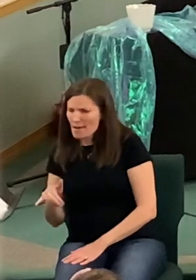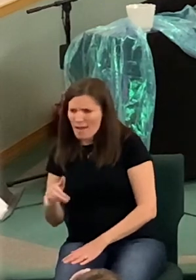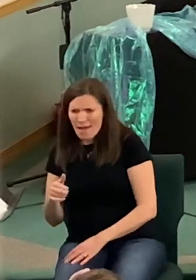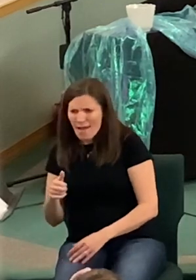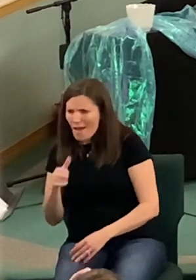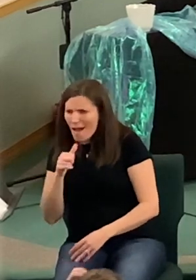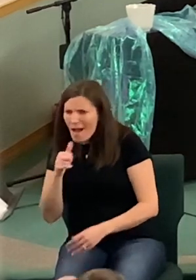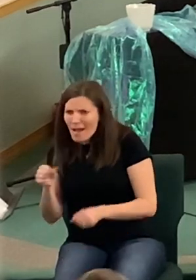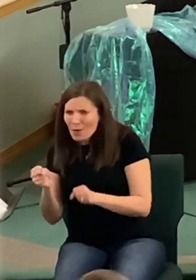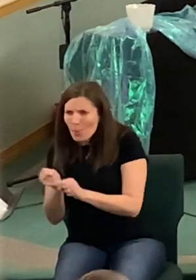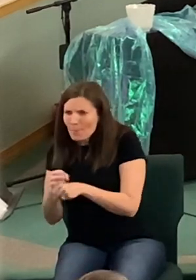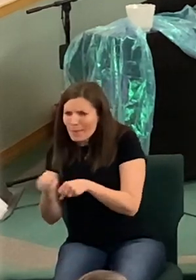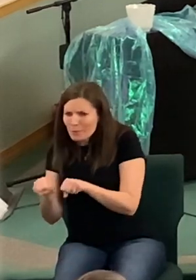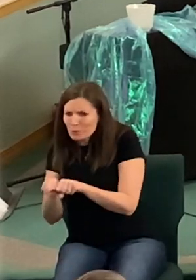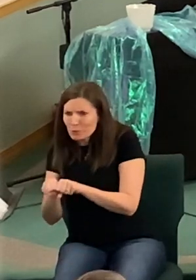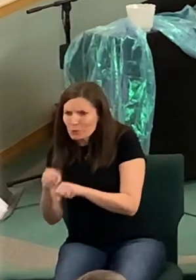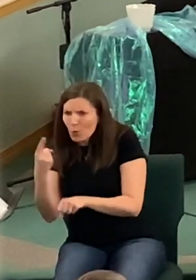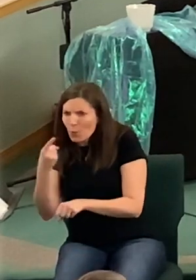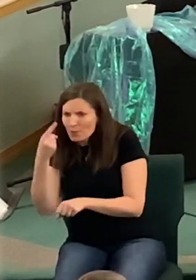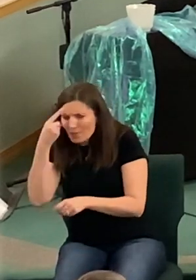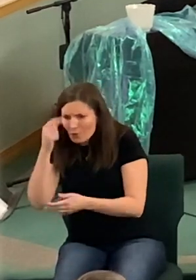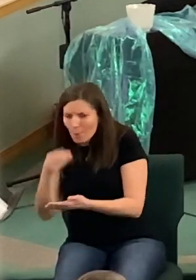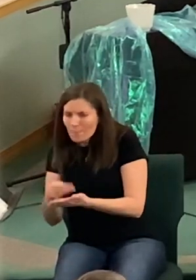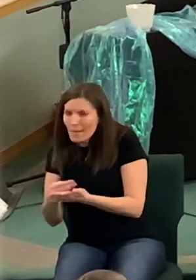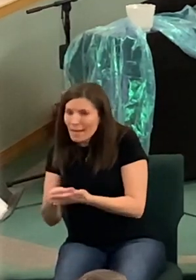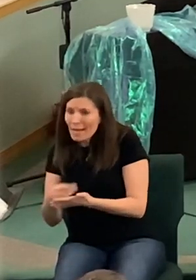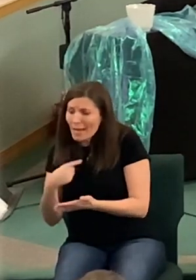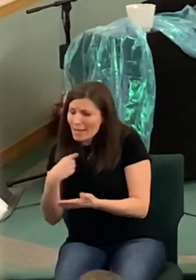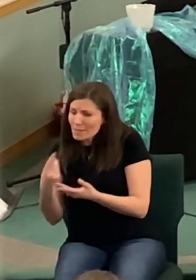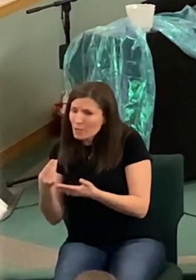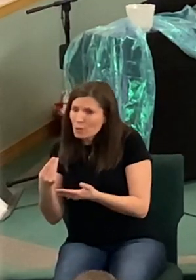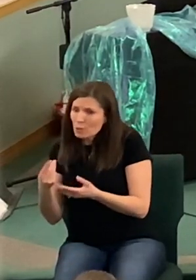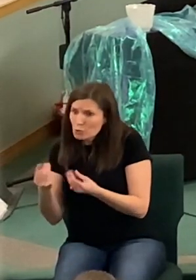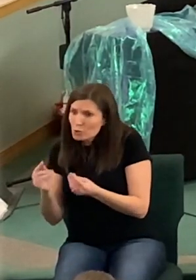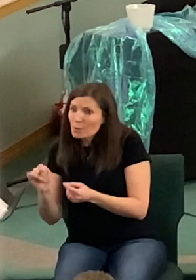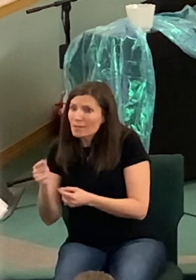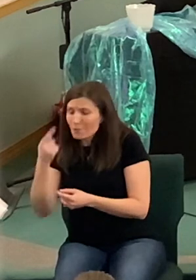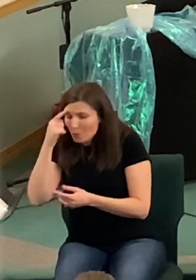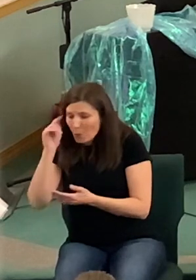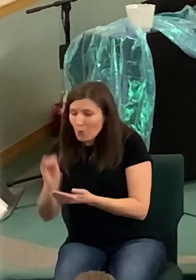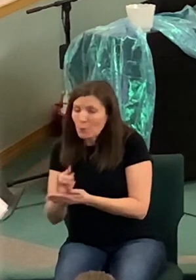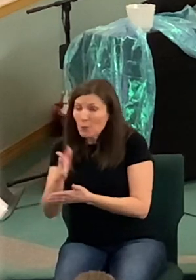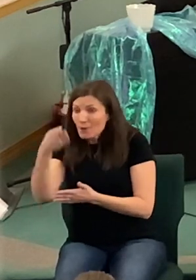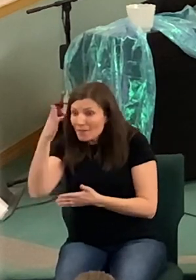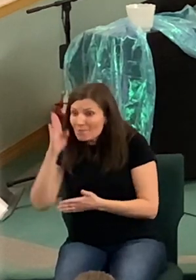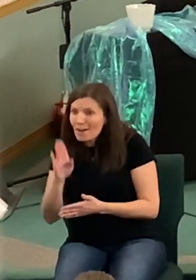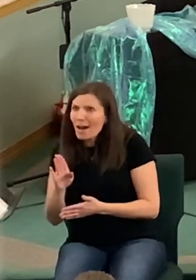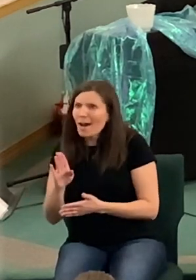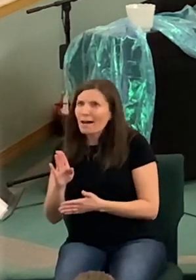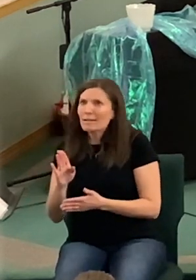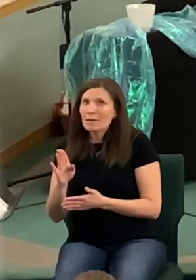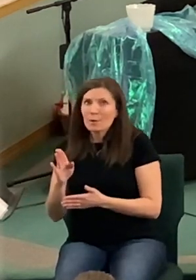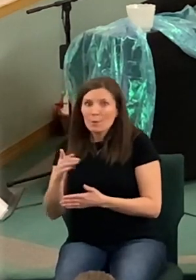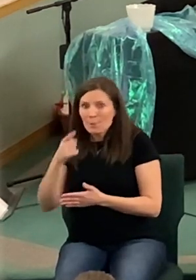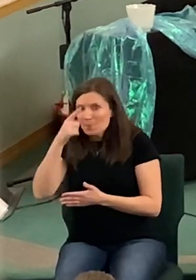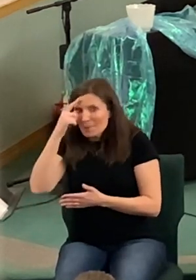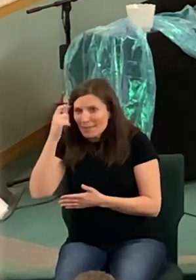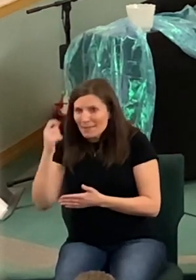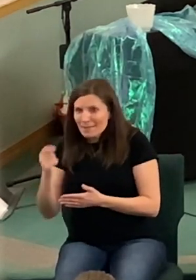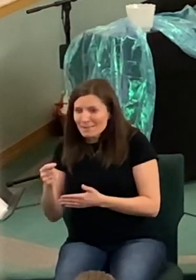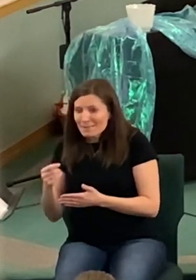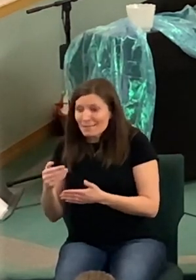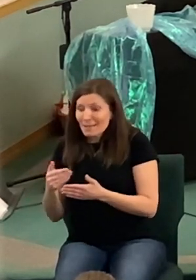of God. If at the judgment seat of Christ, I should have to view every shoe I ever made, I don't want to hear the Lord